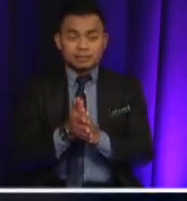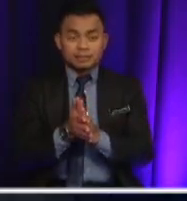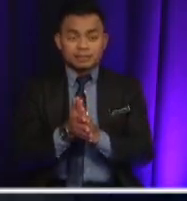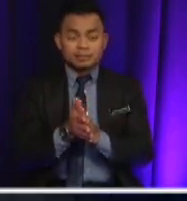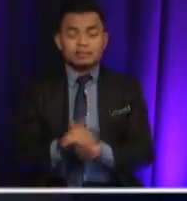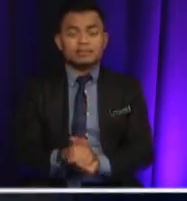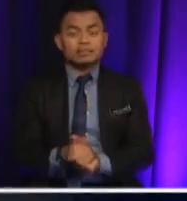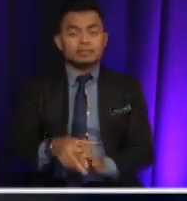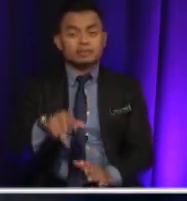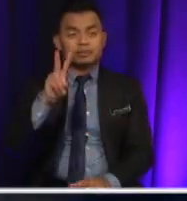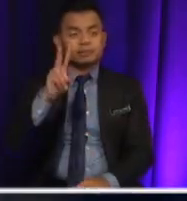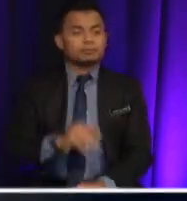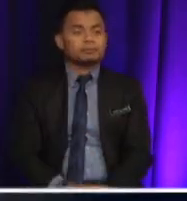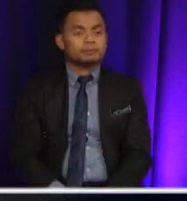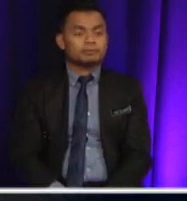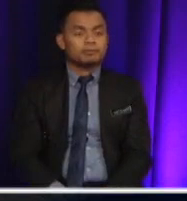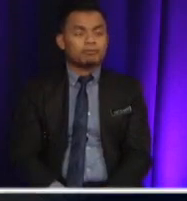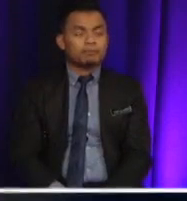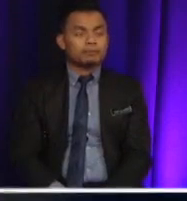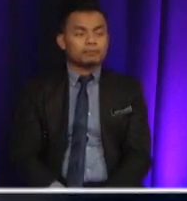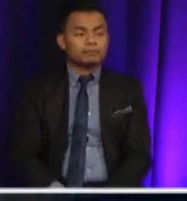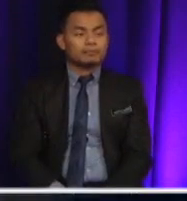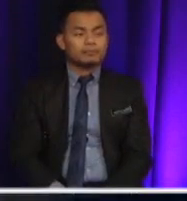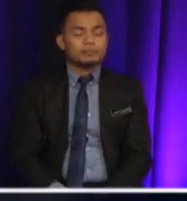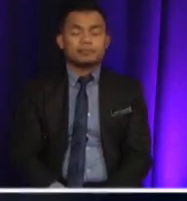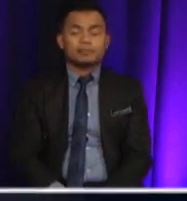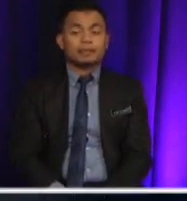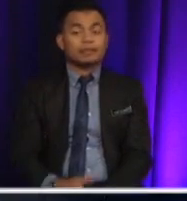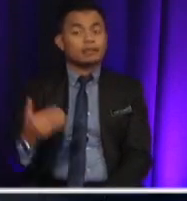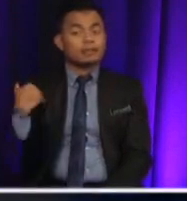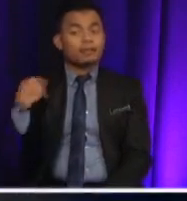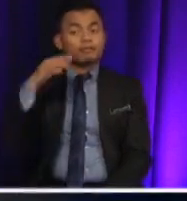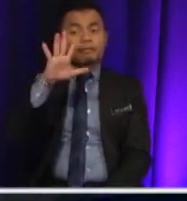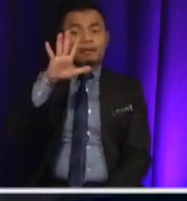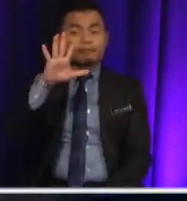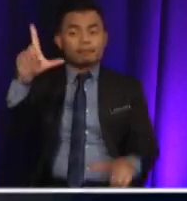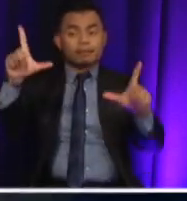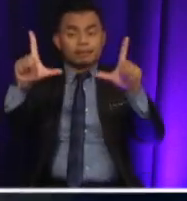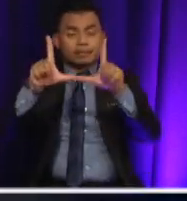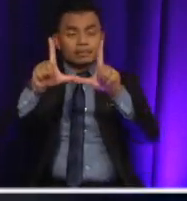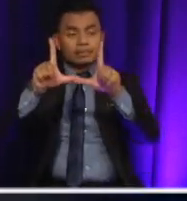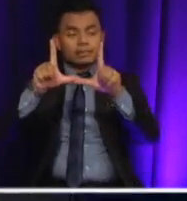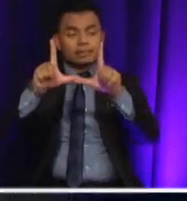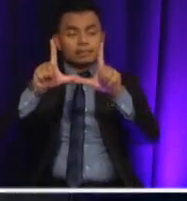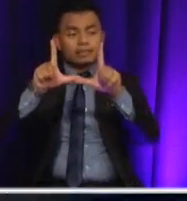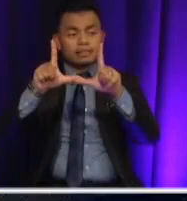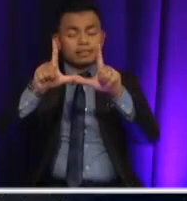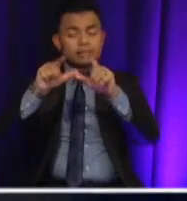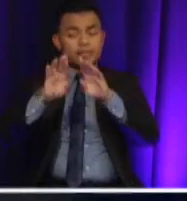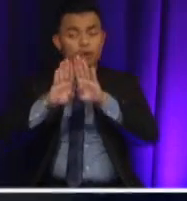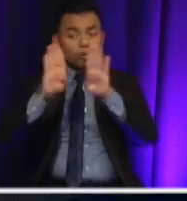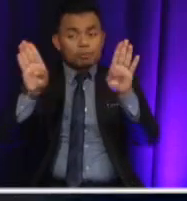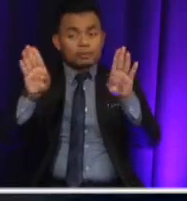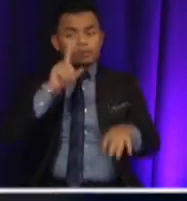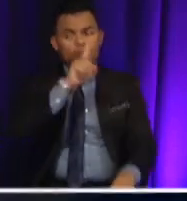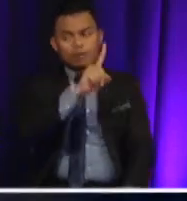Okay, Special. all right, let's Anyway, do it. I've got 5 emoji cards All right. on the table. 5. All right, why don't you open them up one by one Oh, I and can try open it and up?